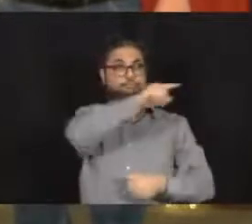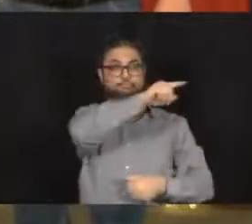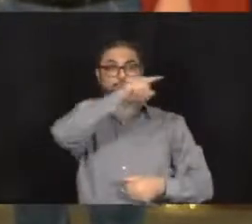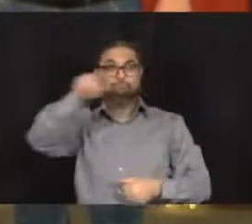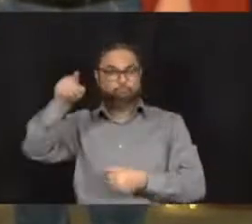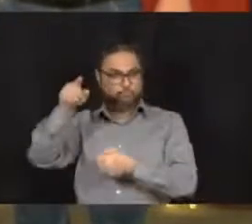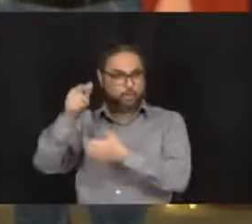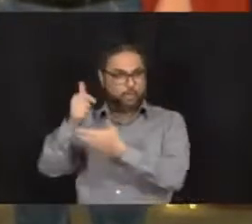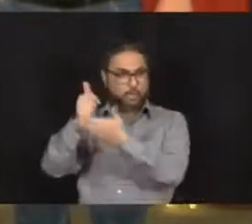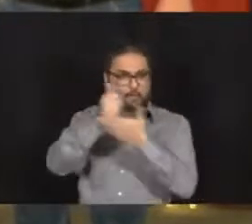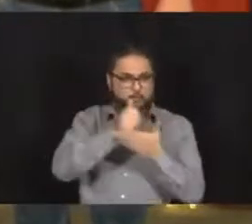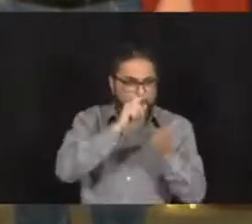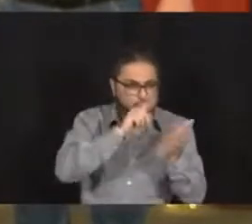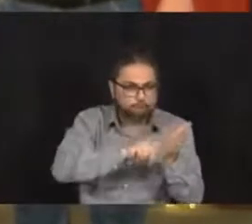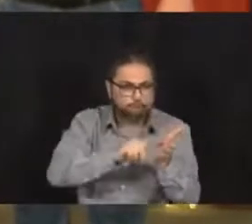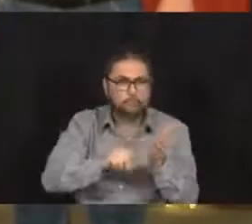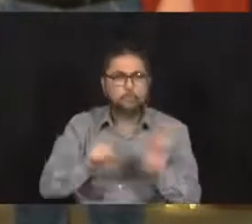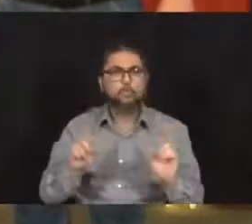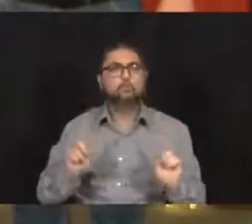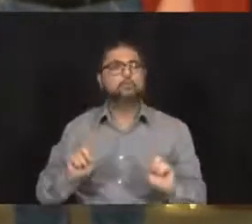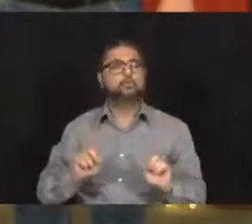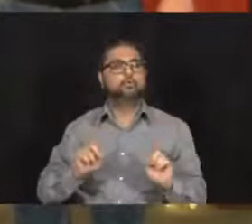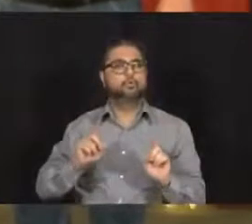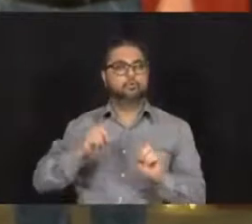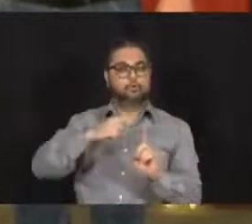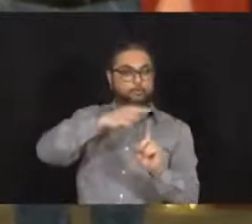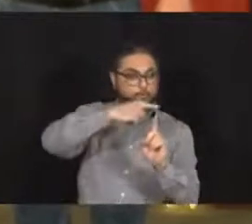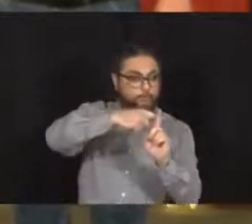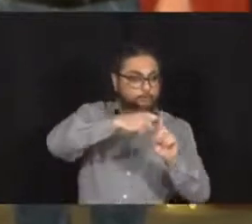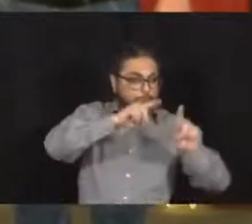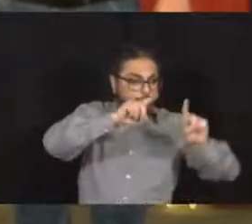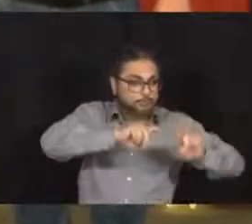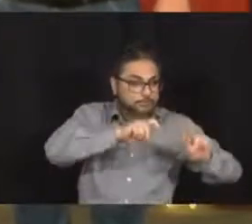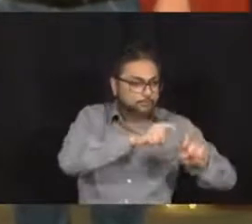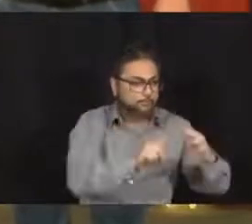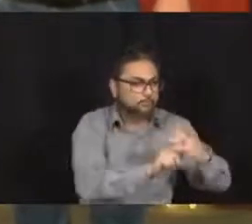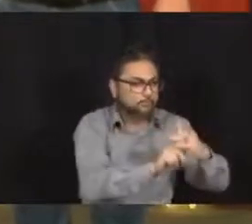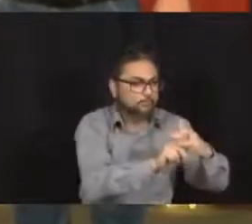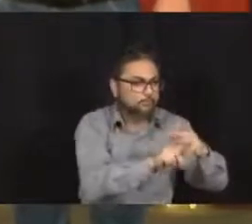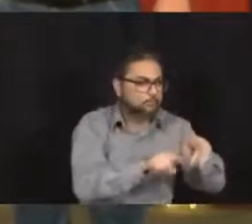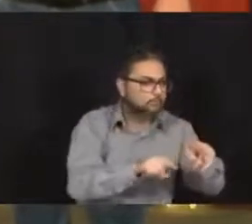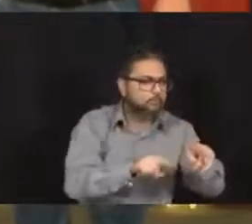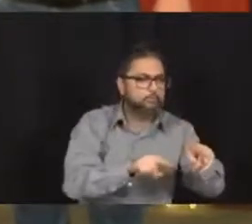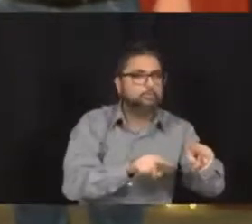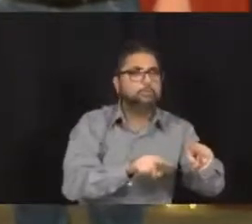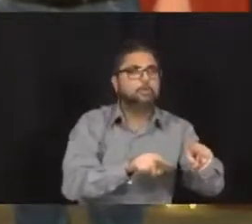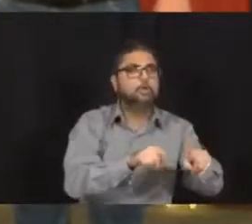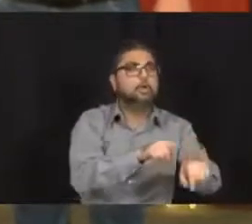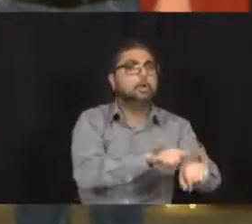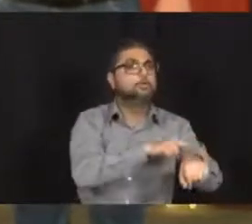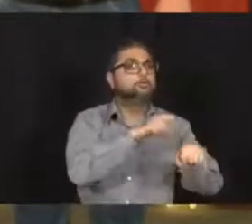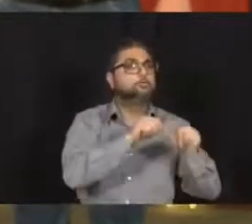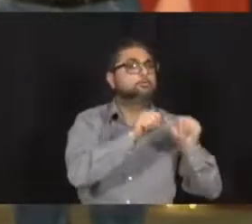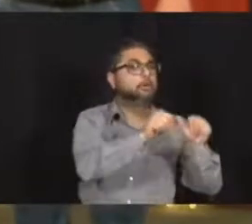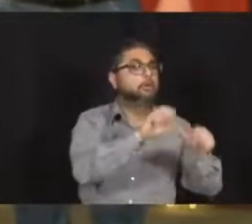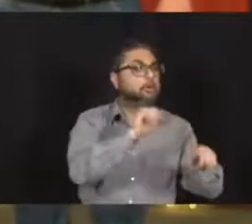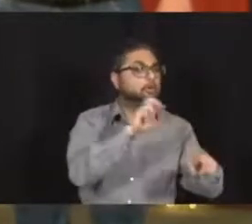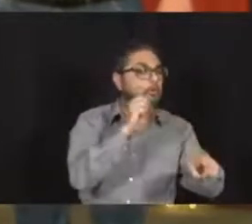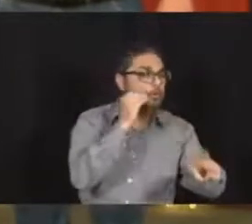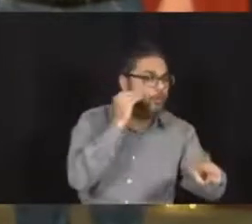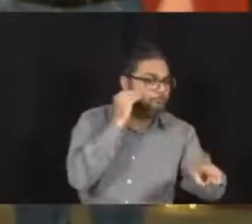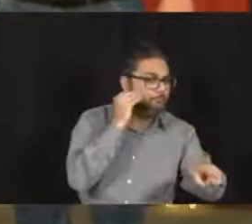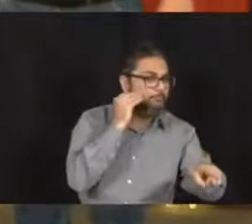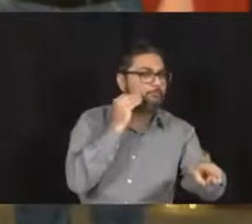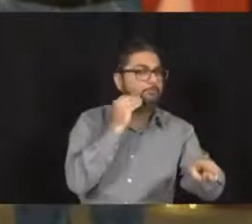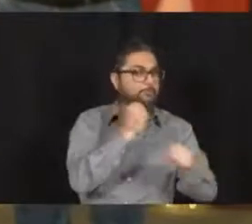cases diagnosed in long-term care homes, to make sure that they have both the personal protective equipment, but also the people on the ground